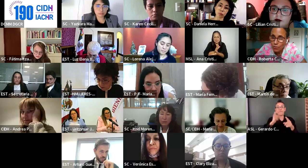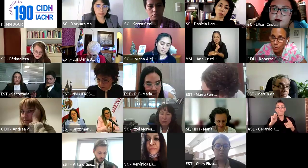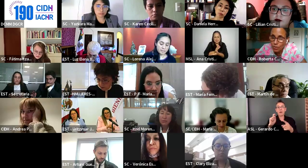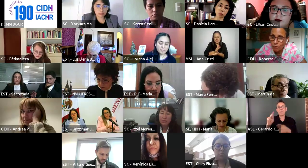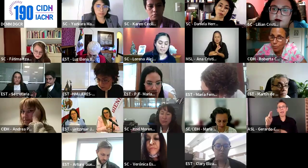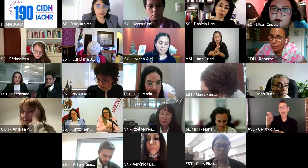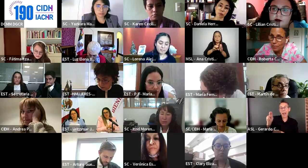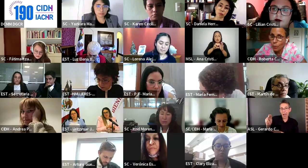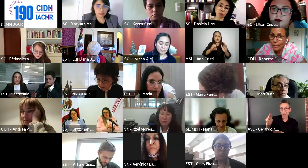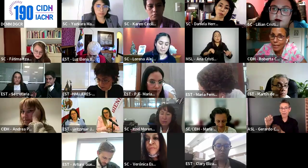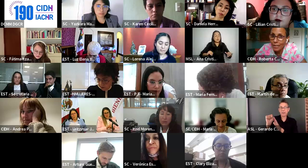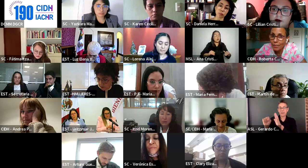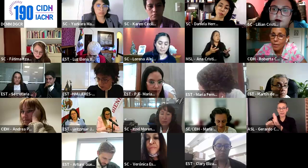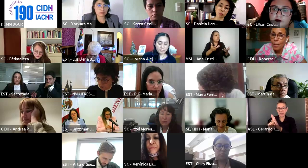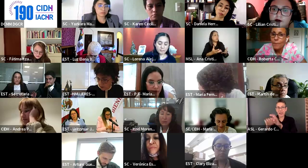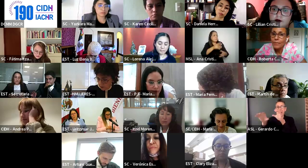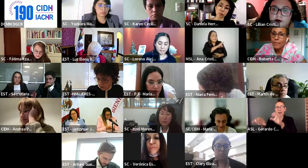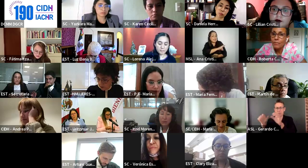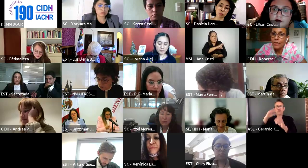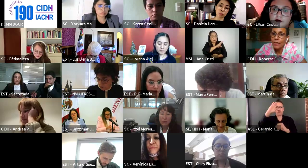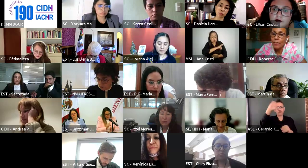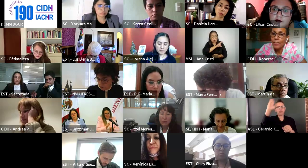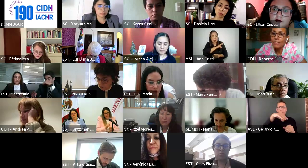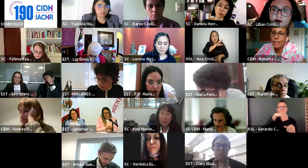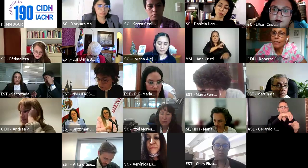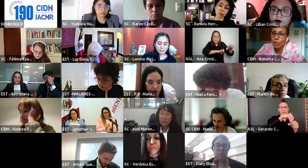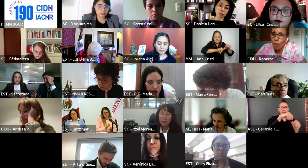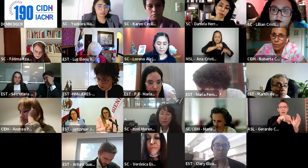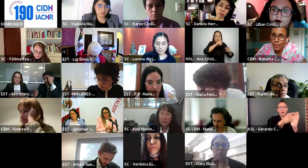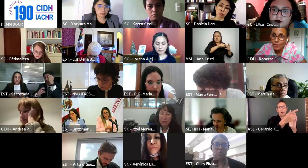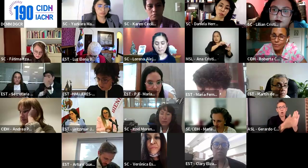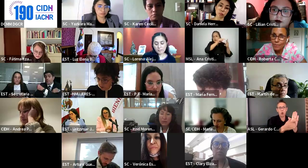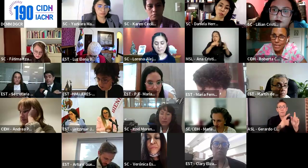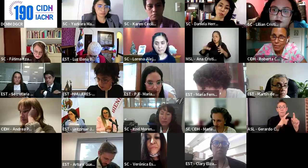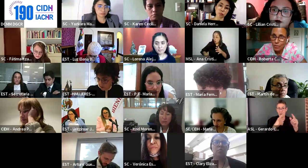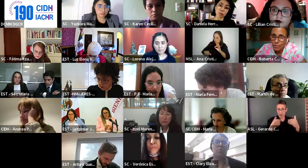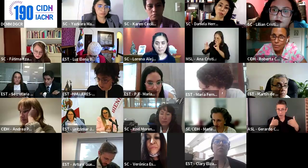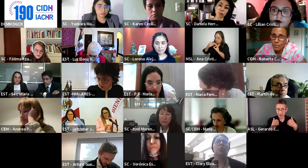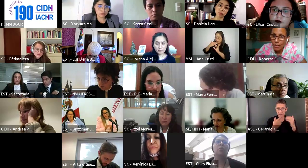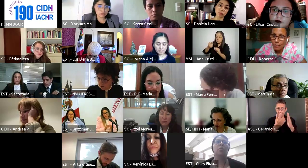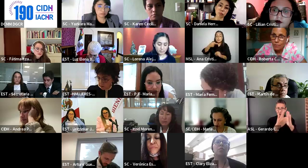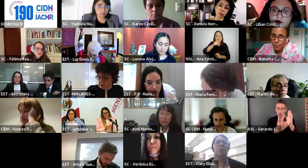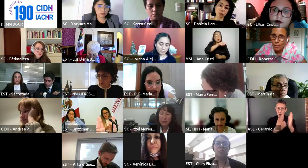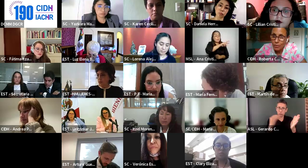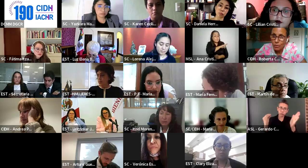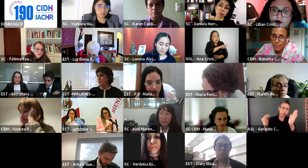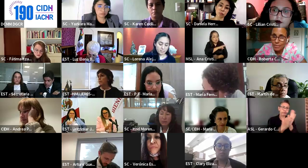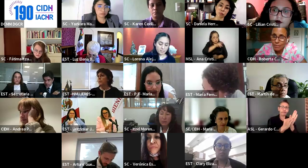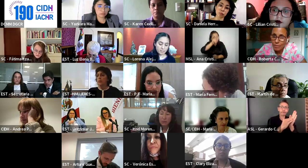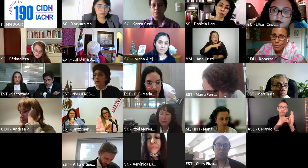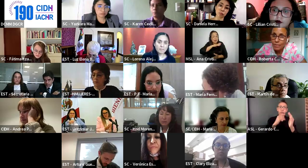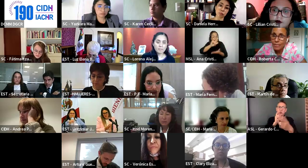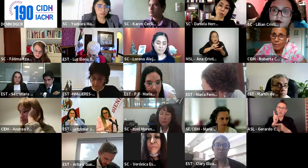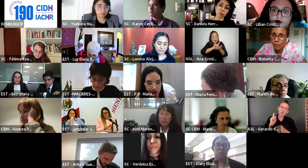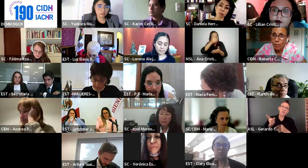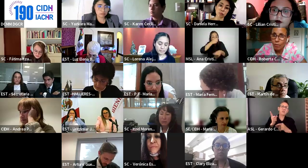understand the constitutional framework is quite clear, but is there a law that sanctions discrimination on the basis